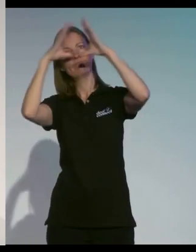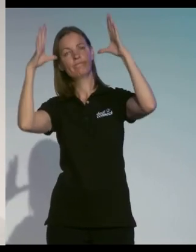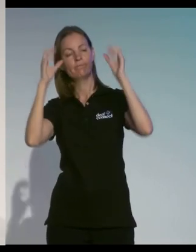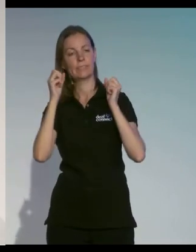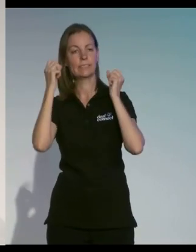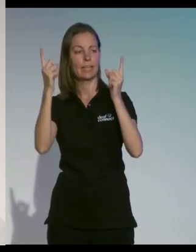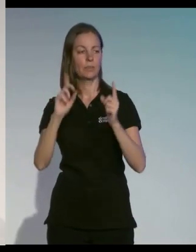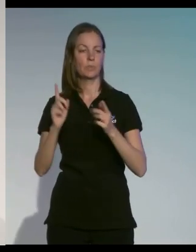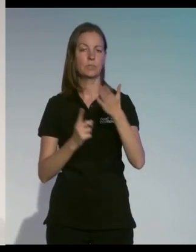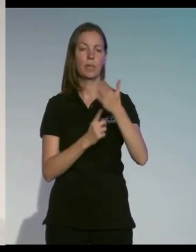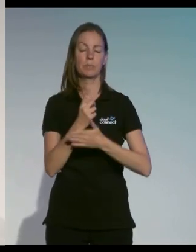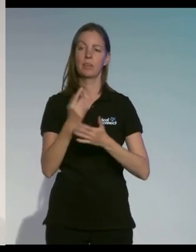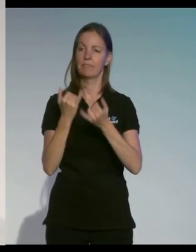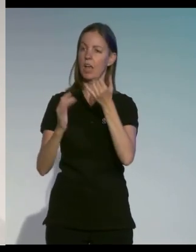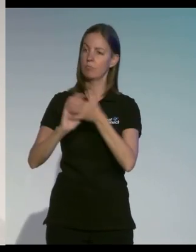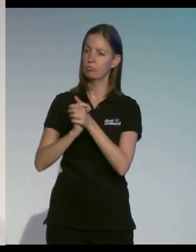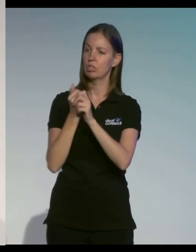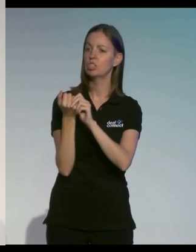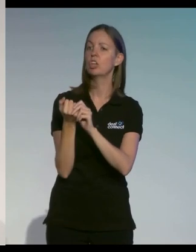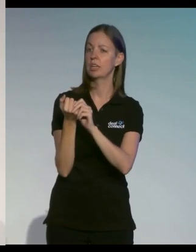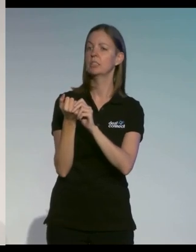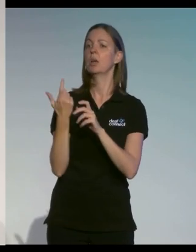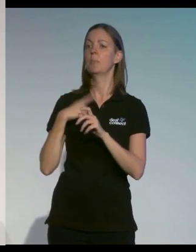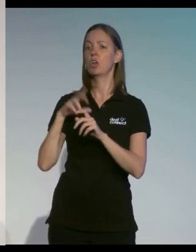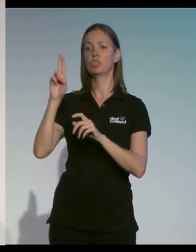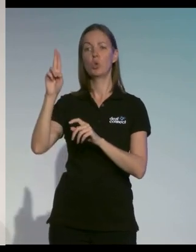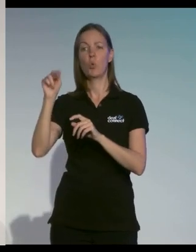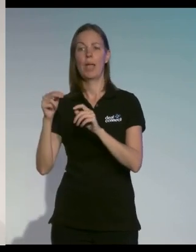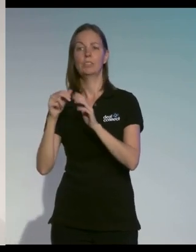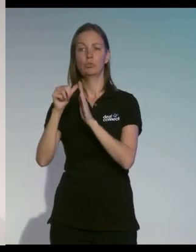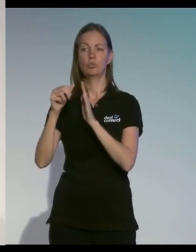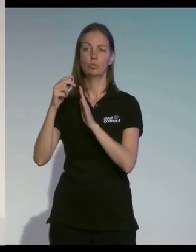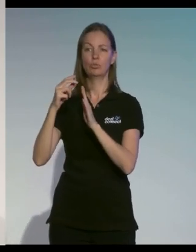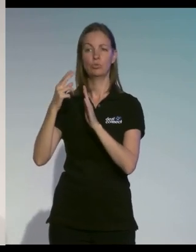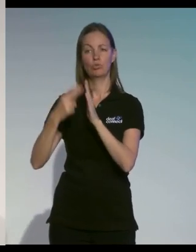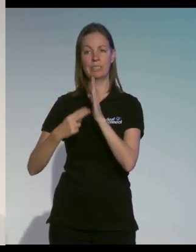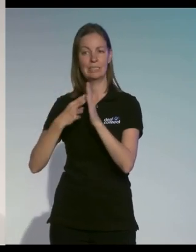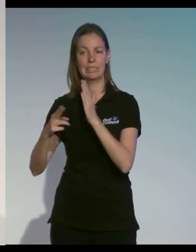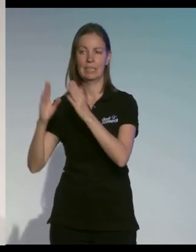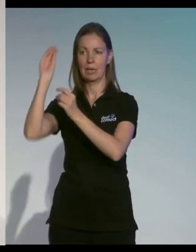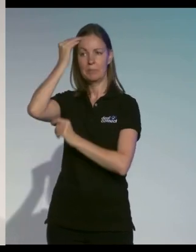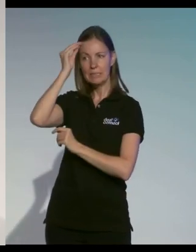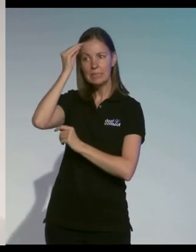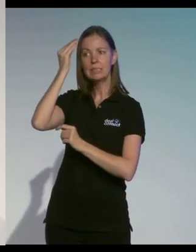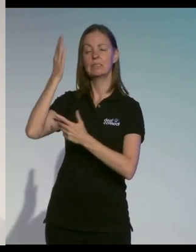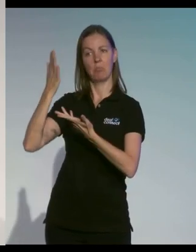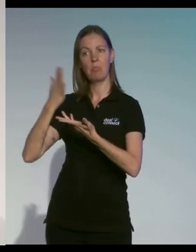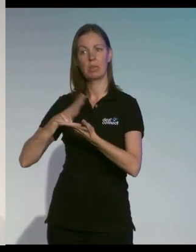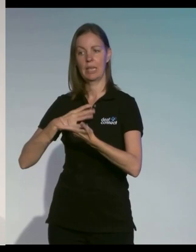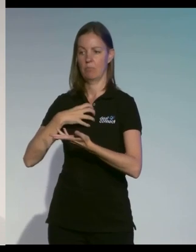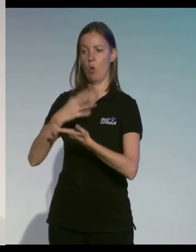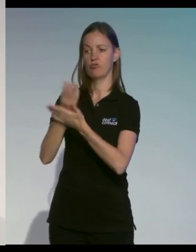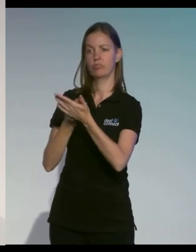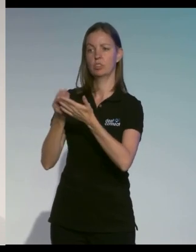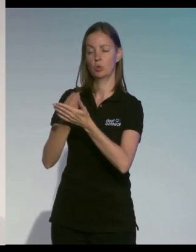vital role. They're very much appreciated by the under-resourced UN treaty committees. And I'd welcome the opportunity to